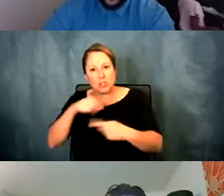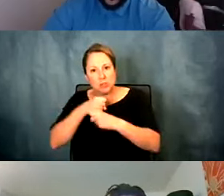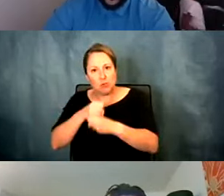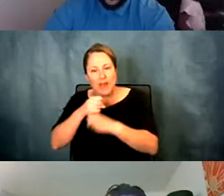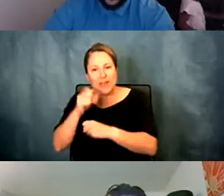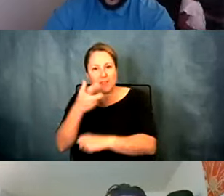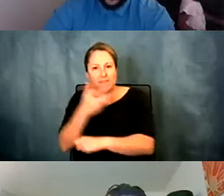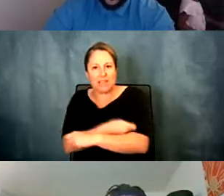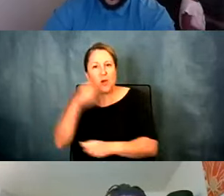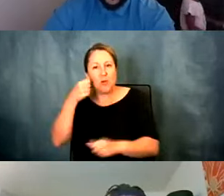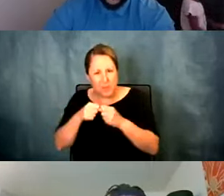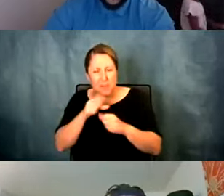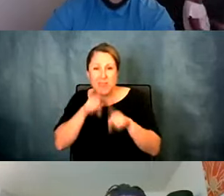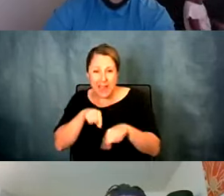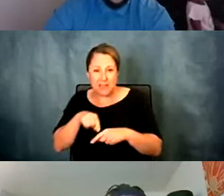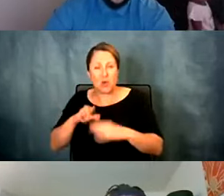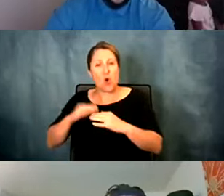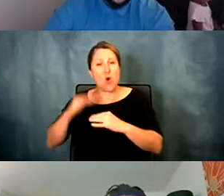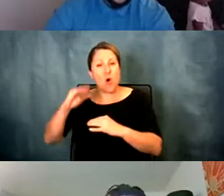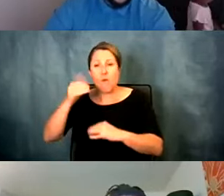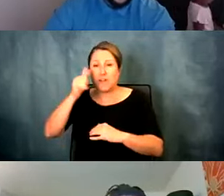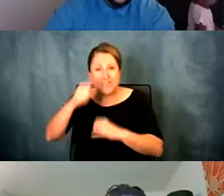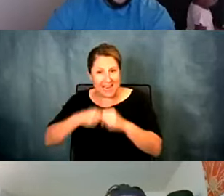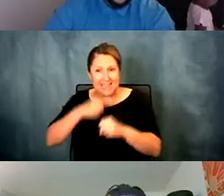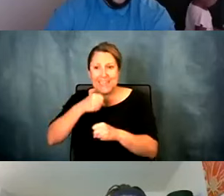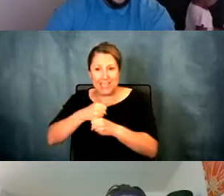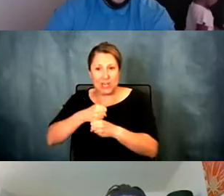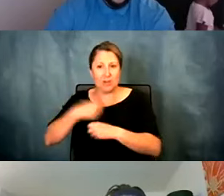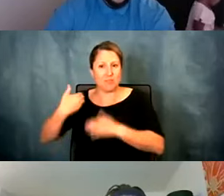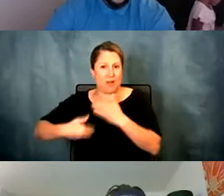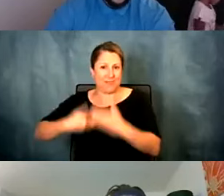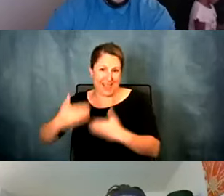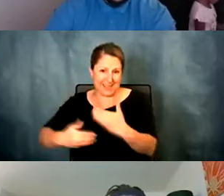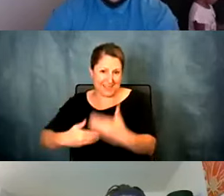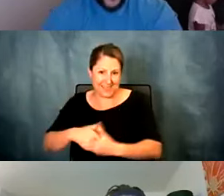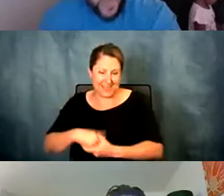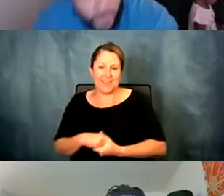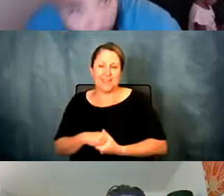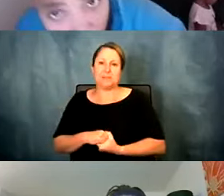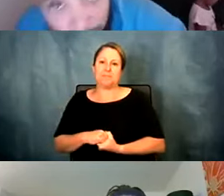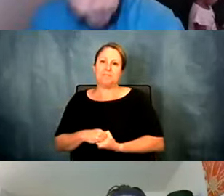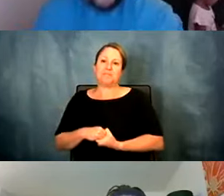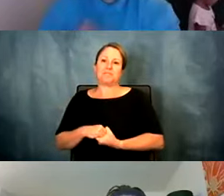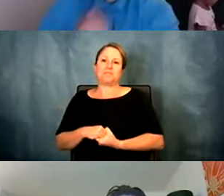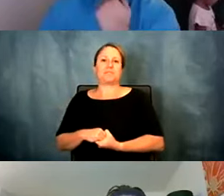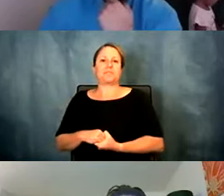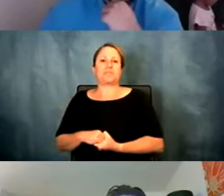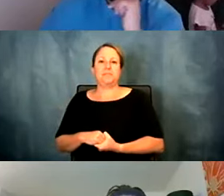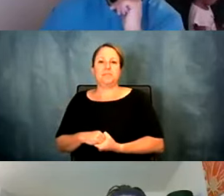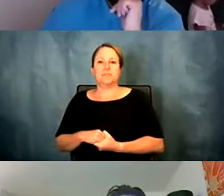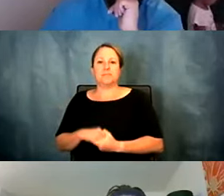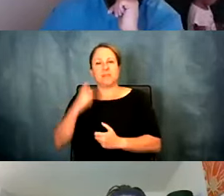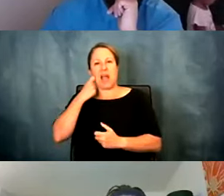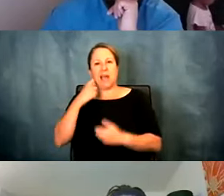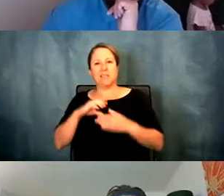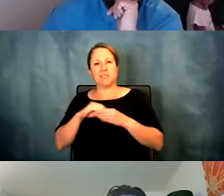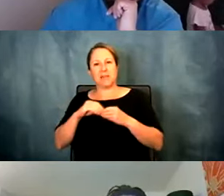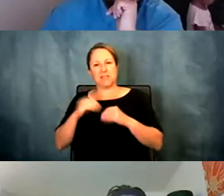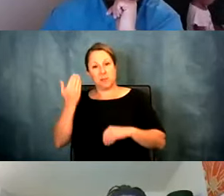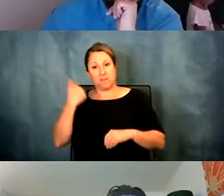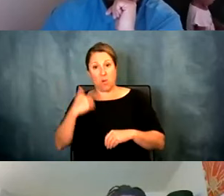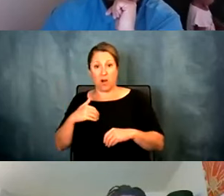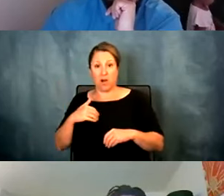answer is over 10 years. And we talked about that in detail. And like I was just mentioning earlier, that recognizing that there